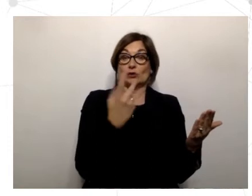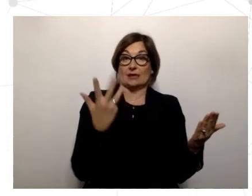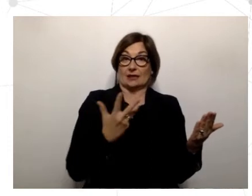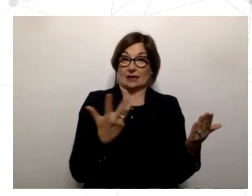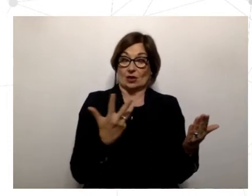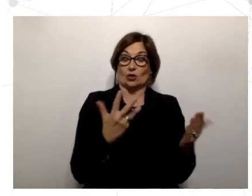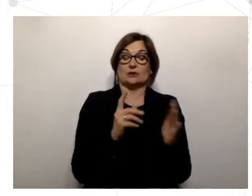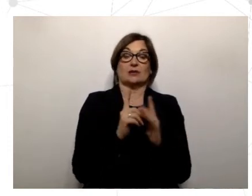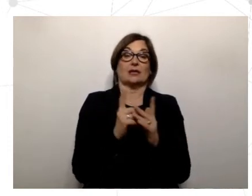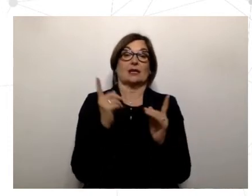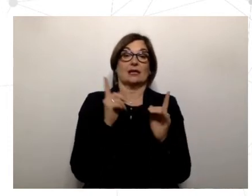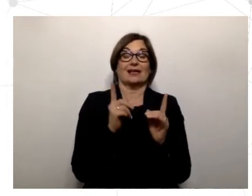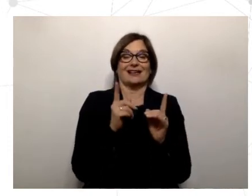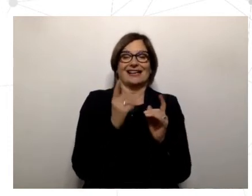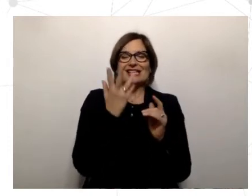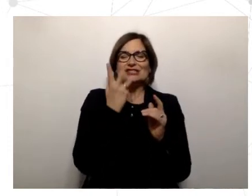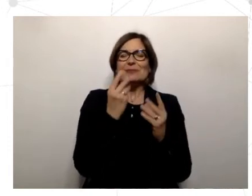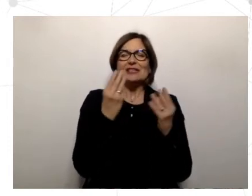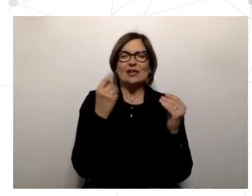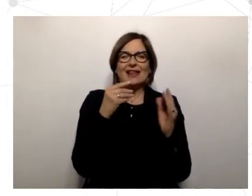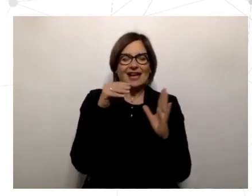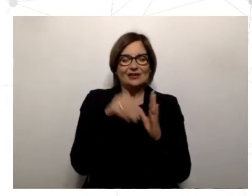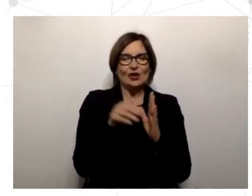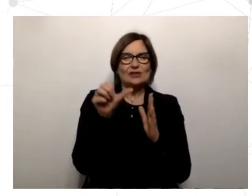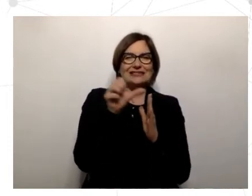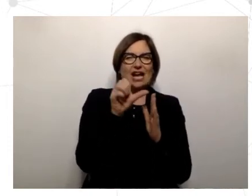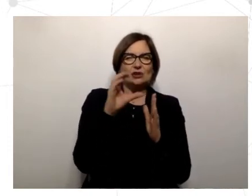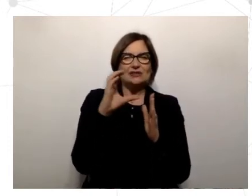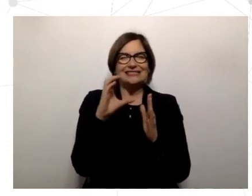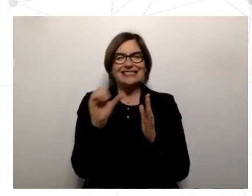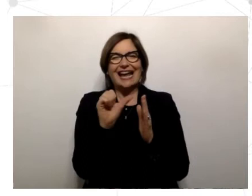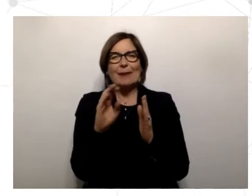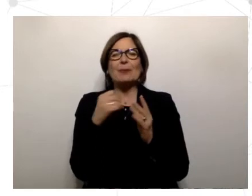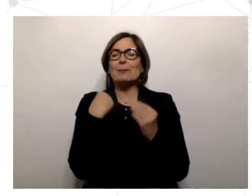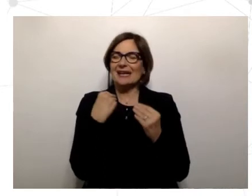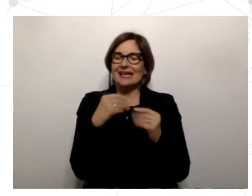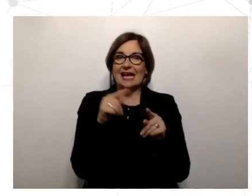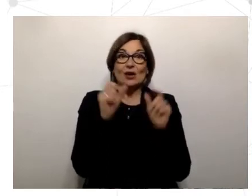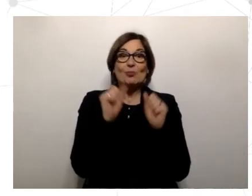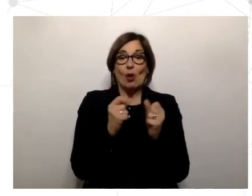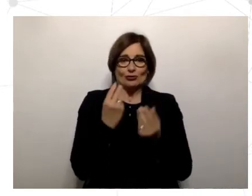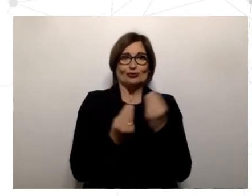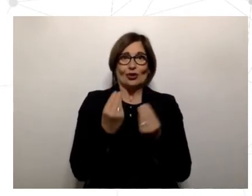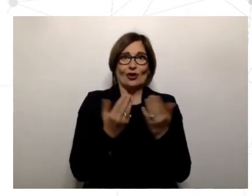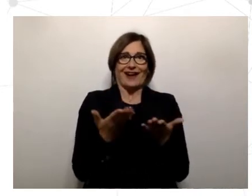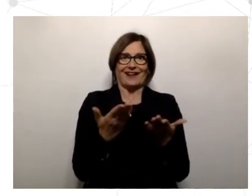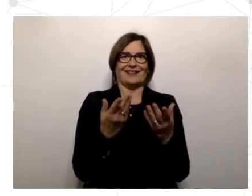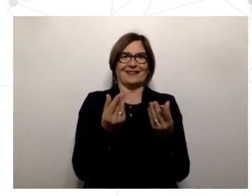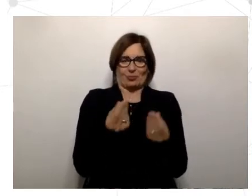particolare la caratteristica che ci piace molto di Soundscape è proprio il fatto che ci si può divertire con